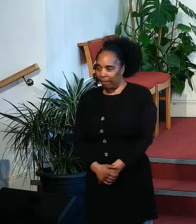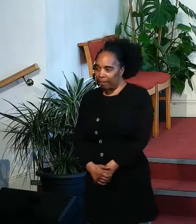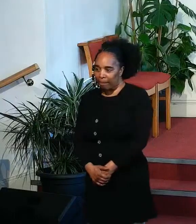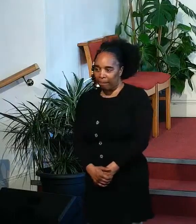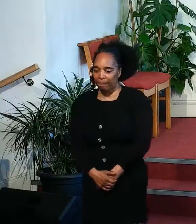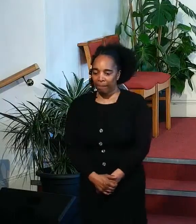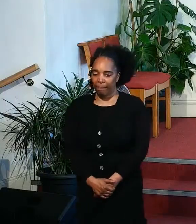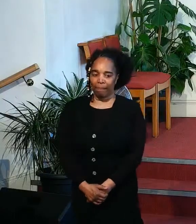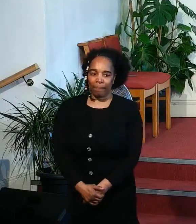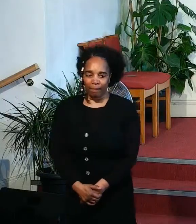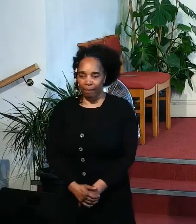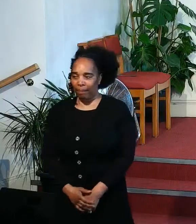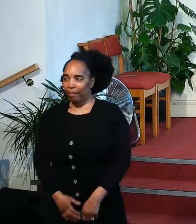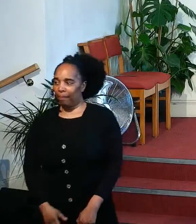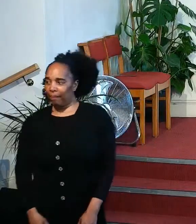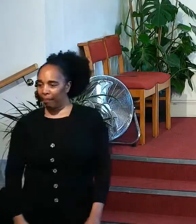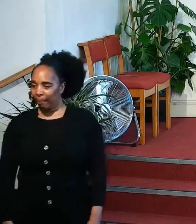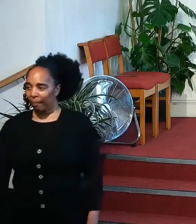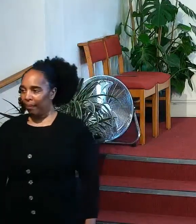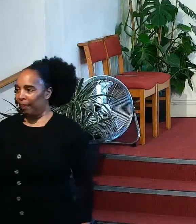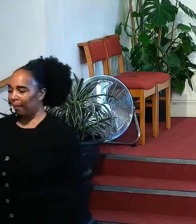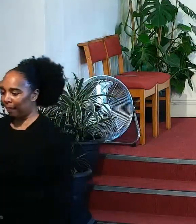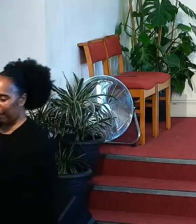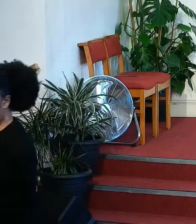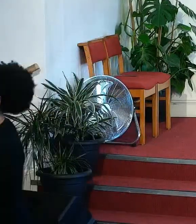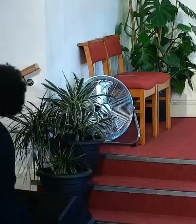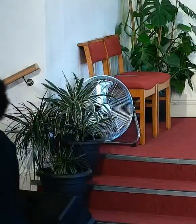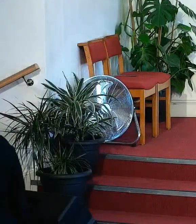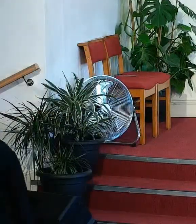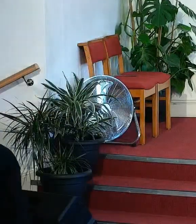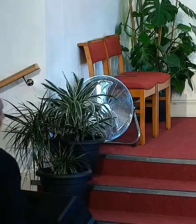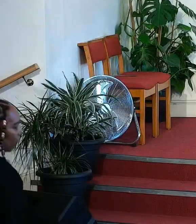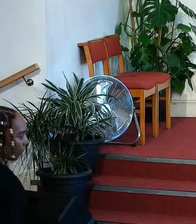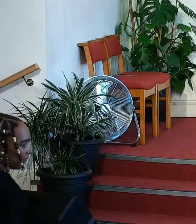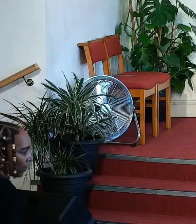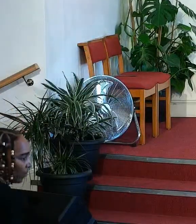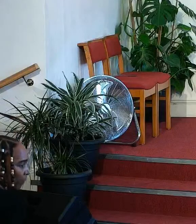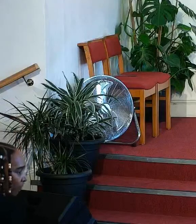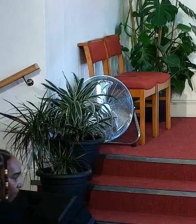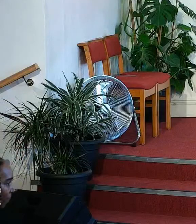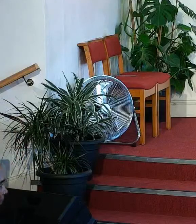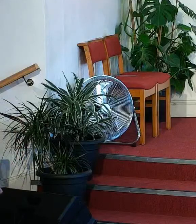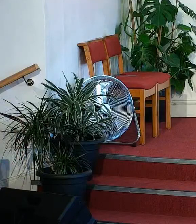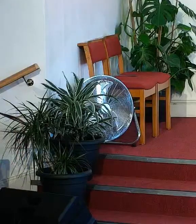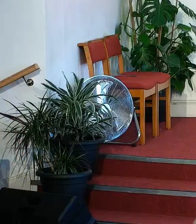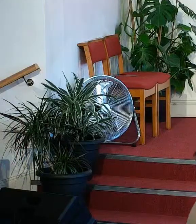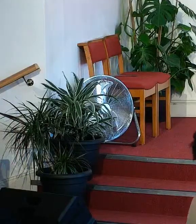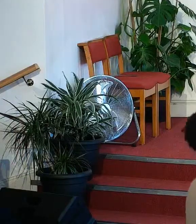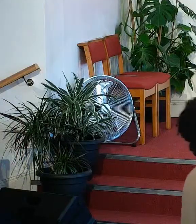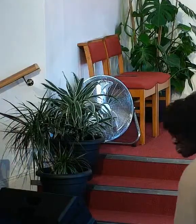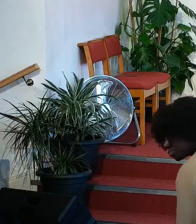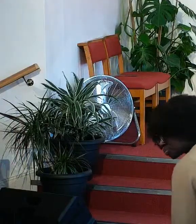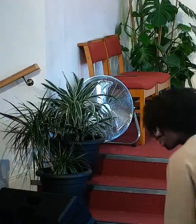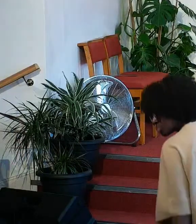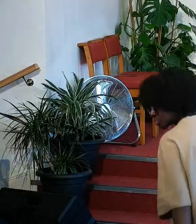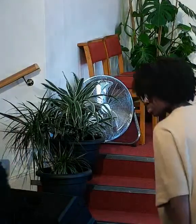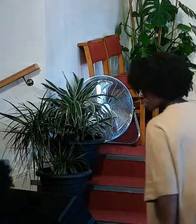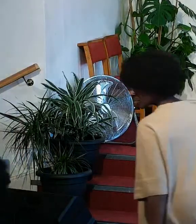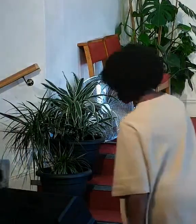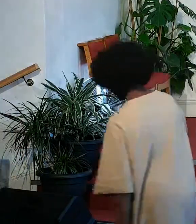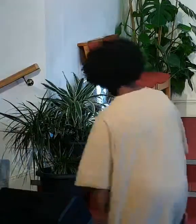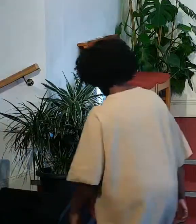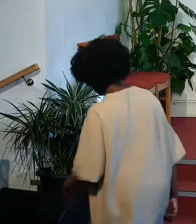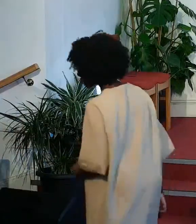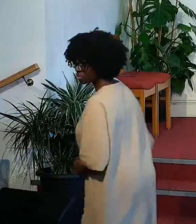it seems pretty close to some of the learning disabilities. I think, based on what you were saying, it's kind of hard